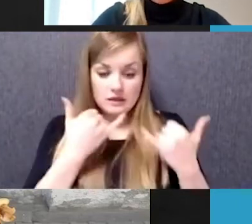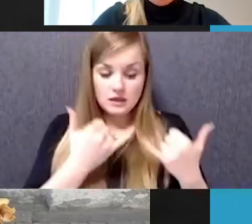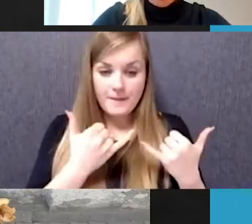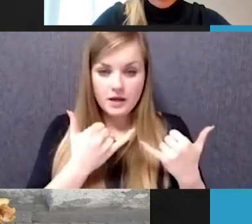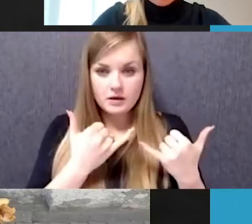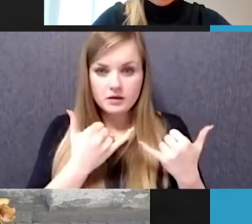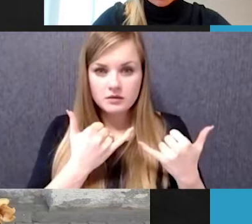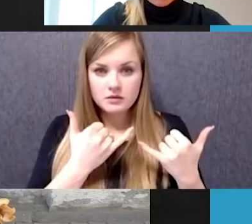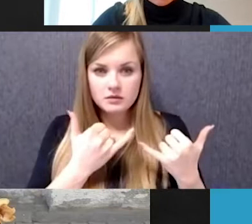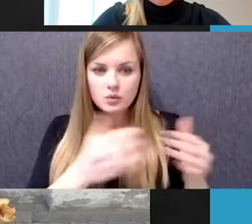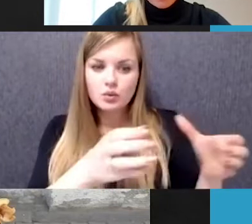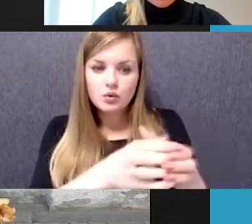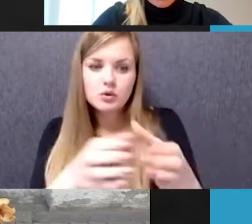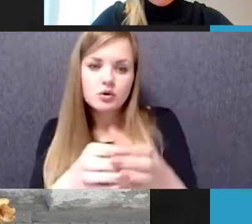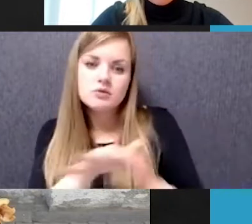cases of hate speech.